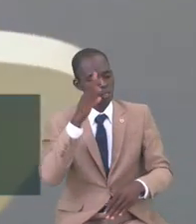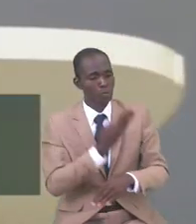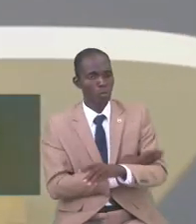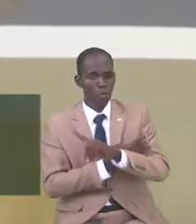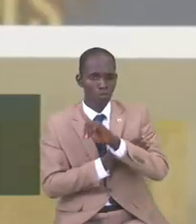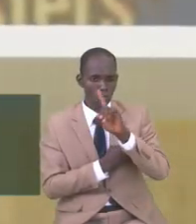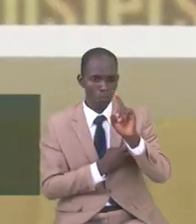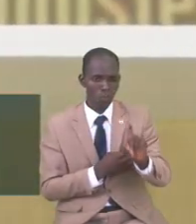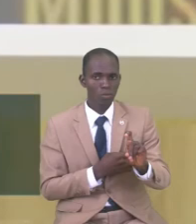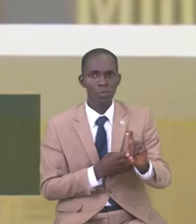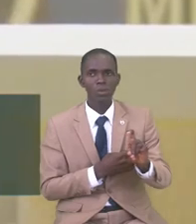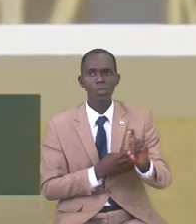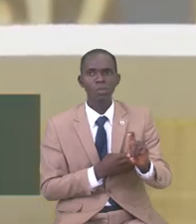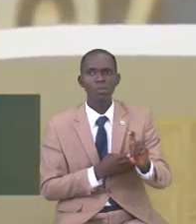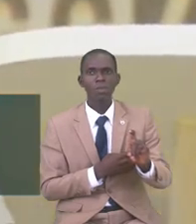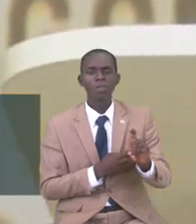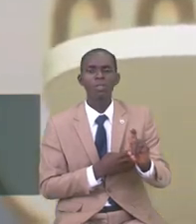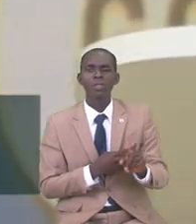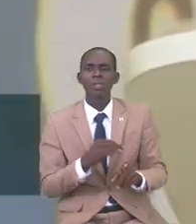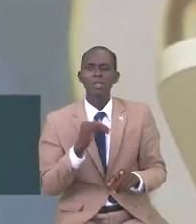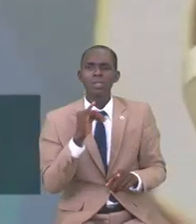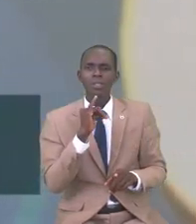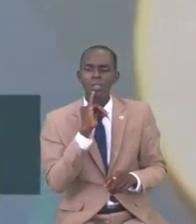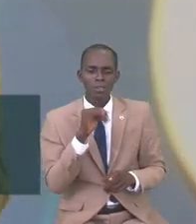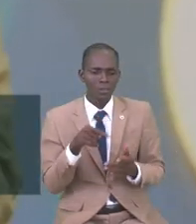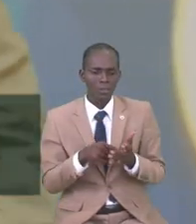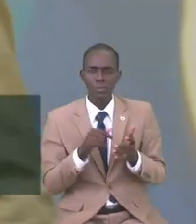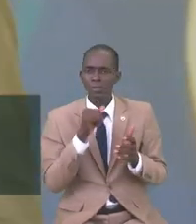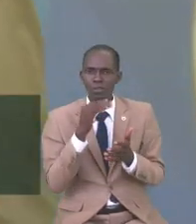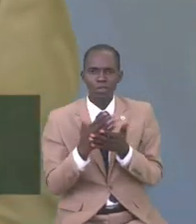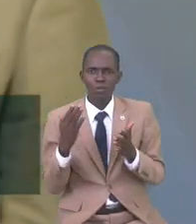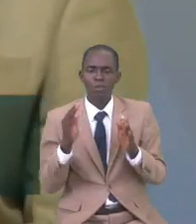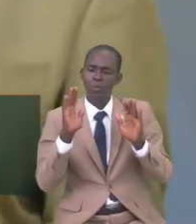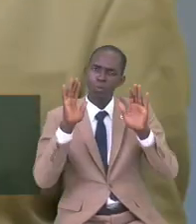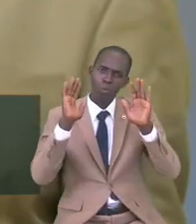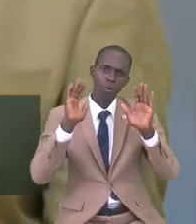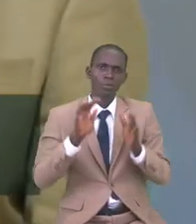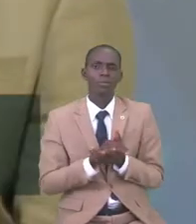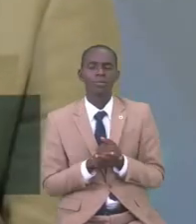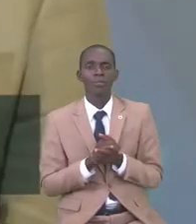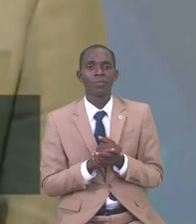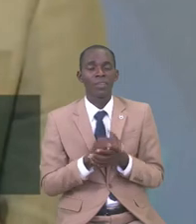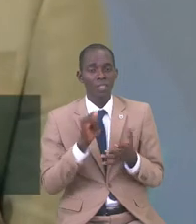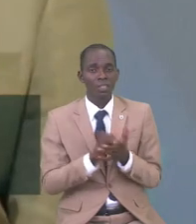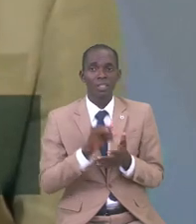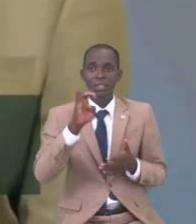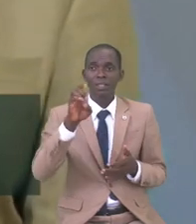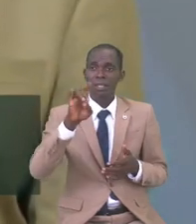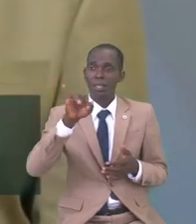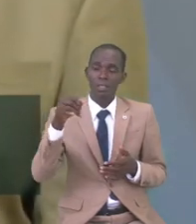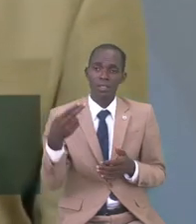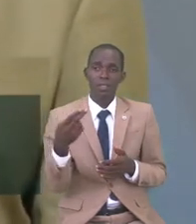son? Isn't something wonderful that Elijah, a